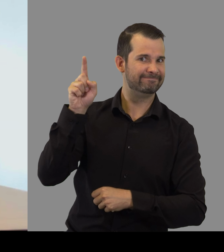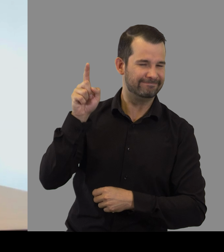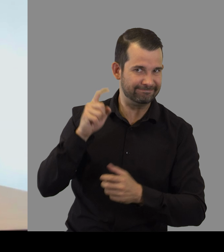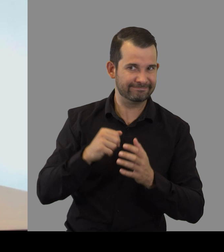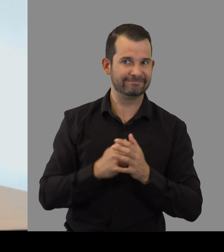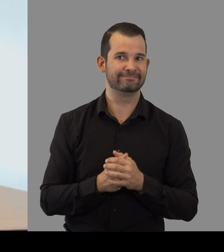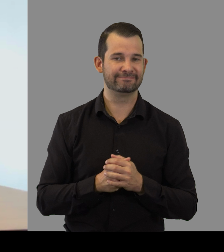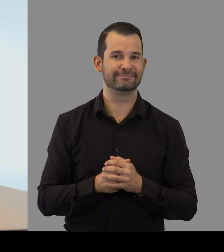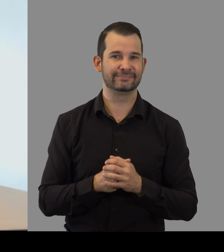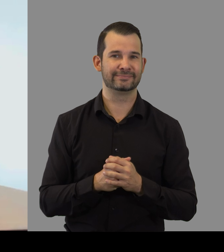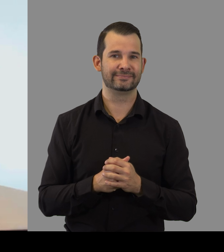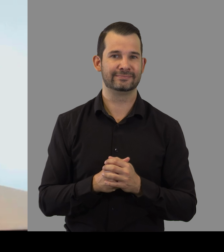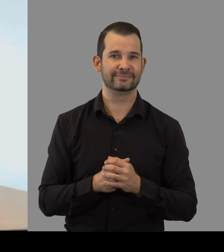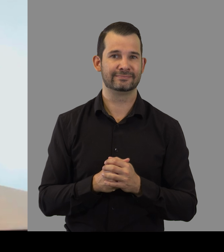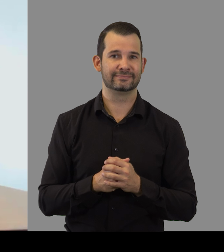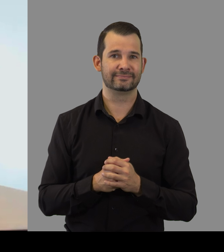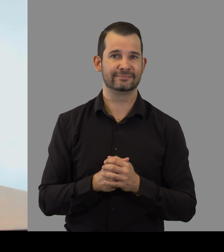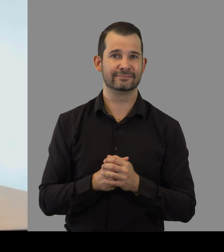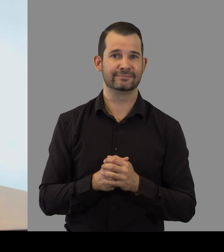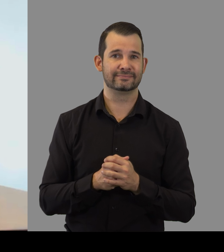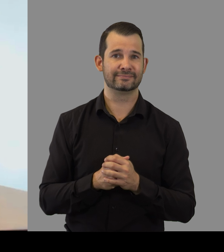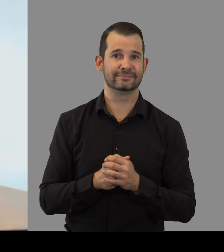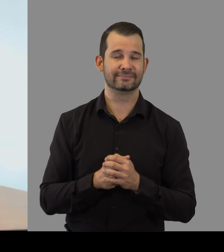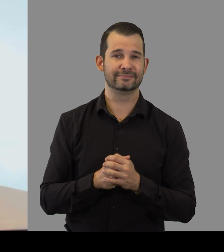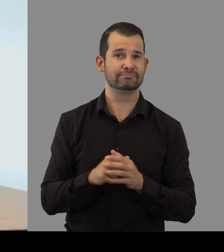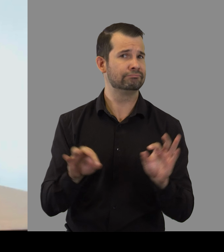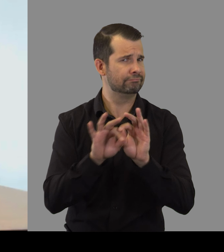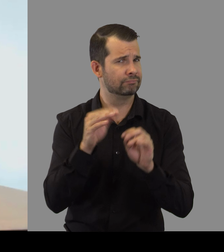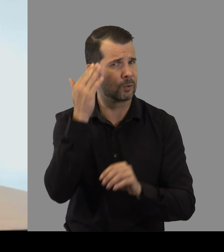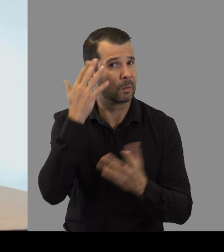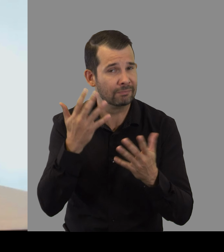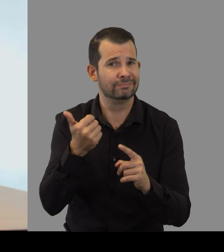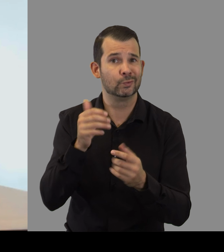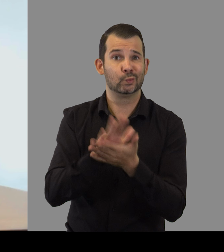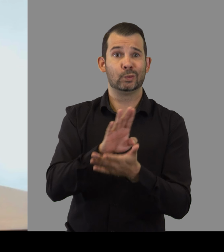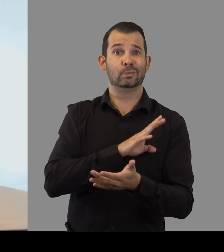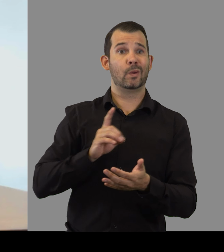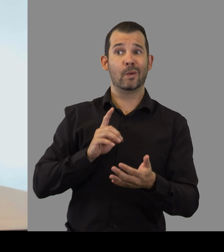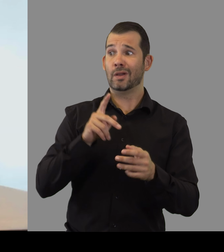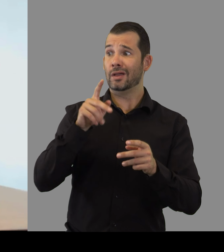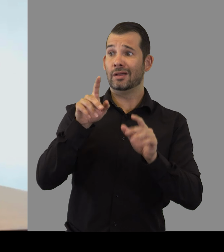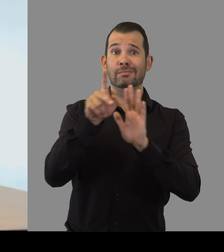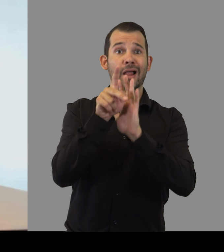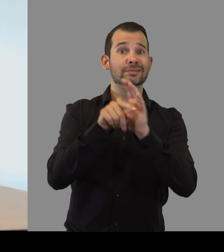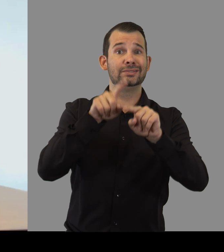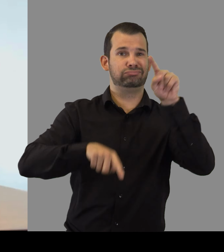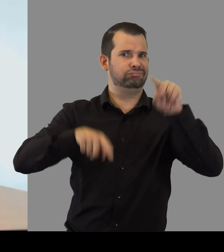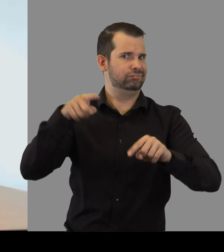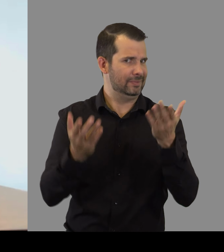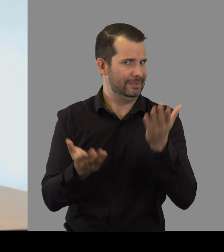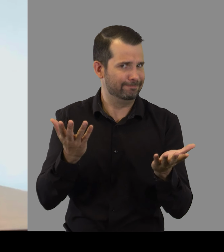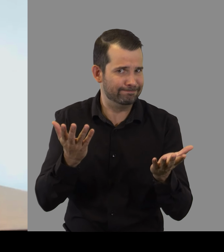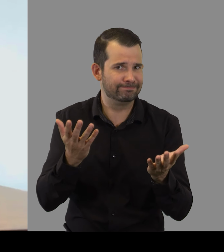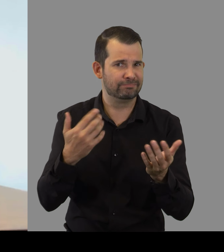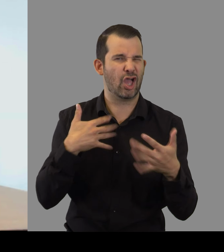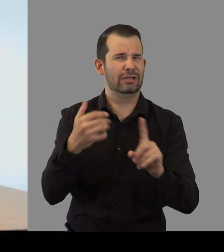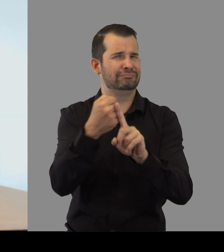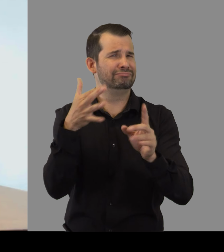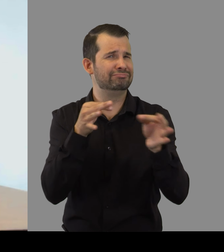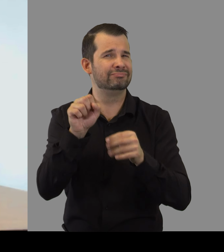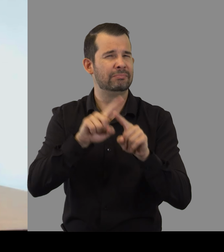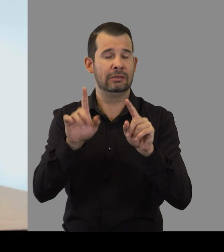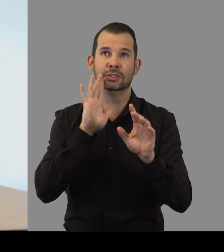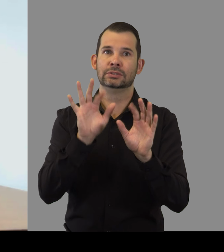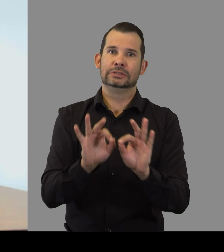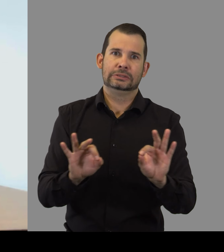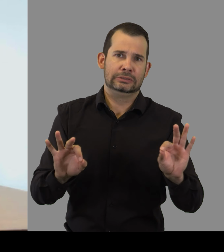overturned by these trustees. Please note that school board policies may differ. I've already outlined that,